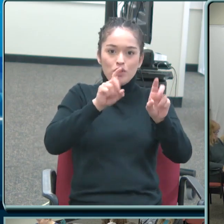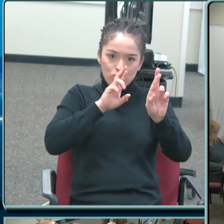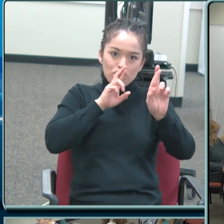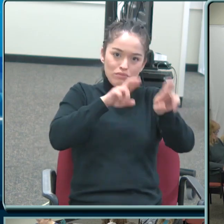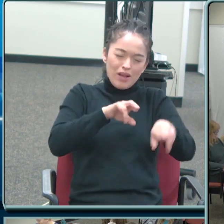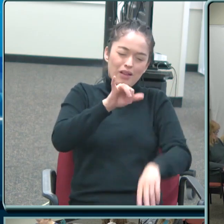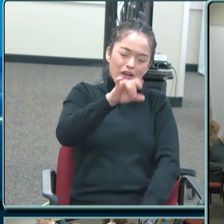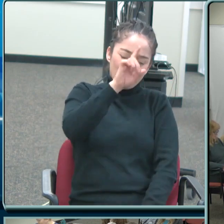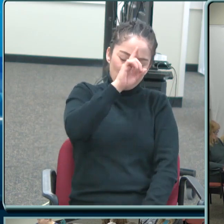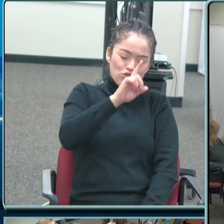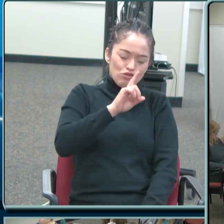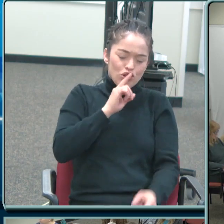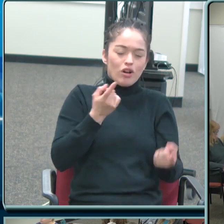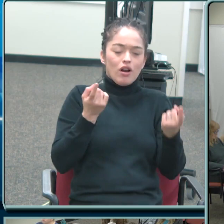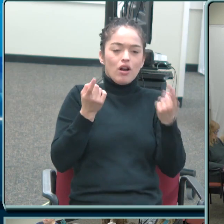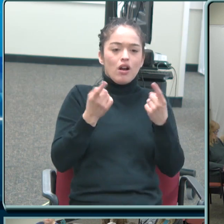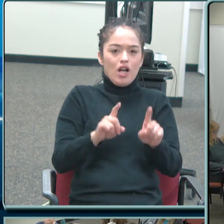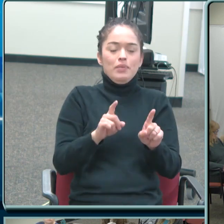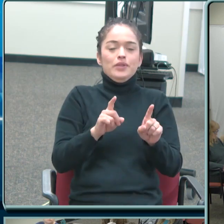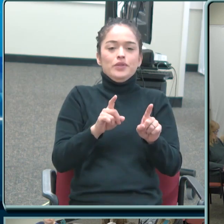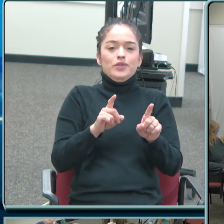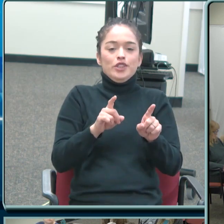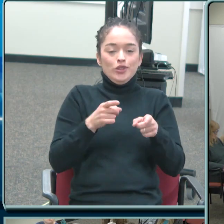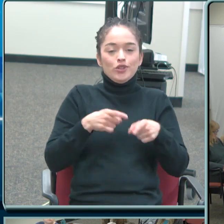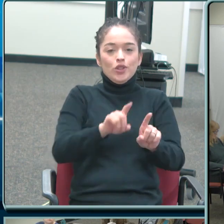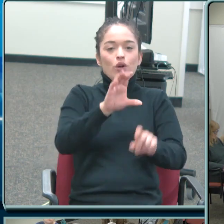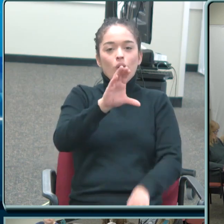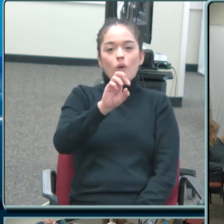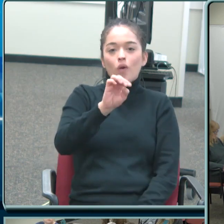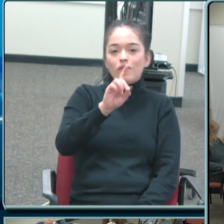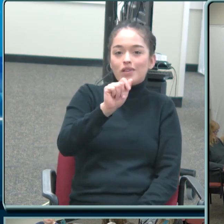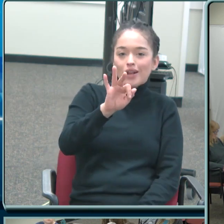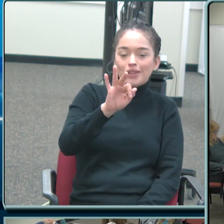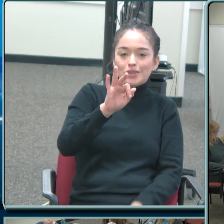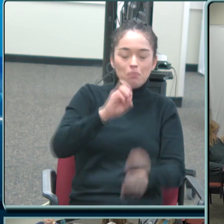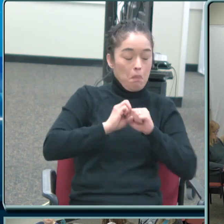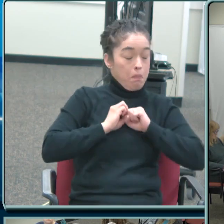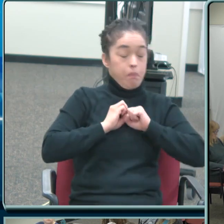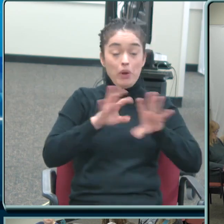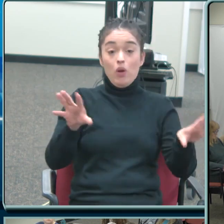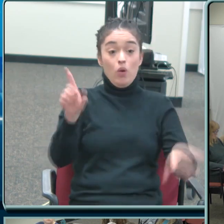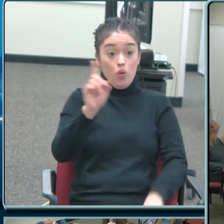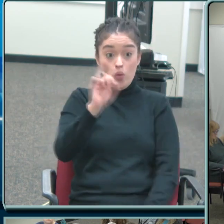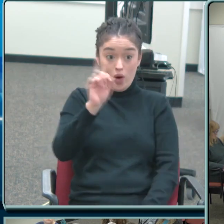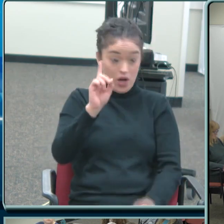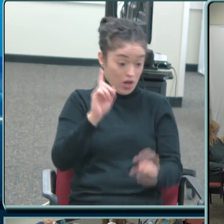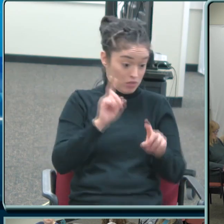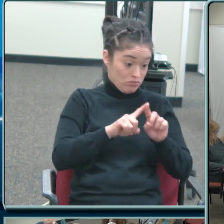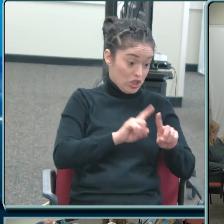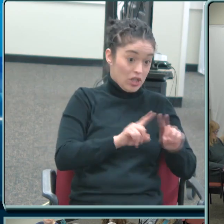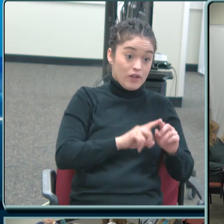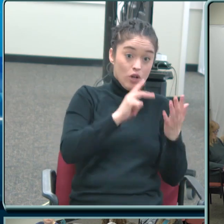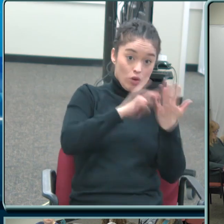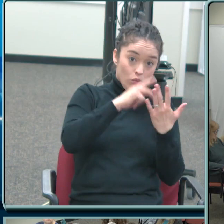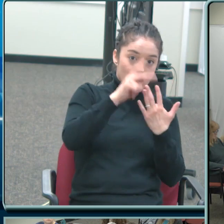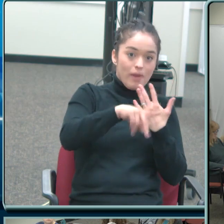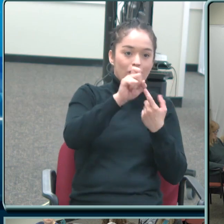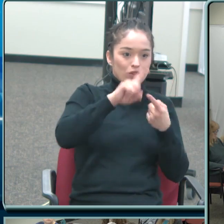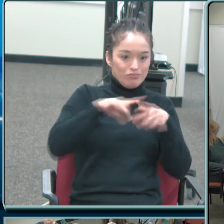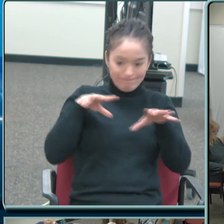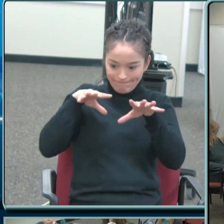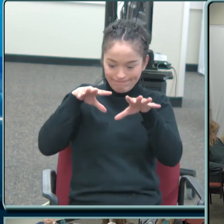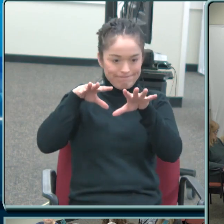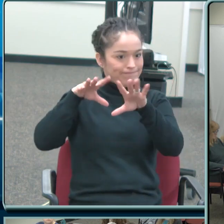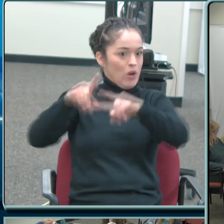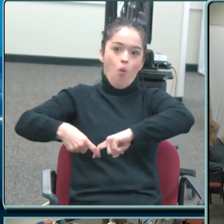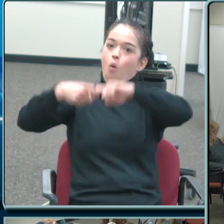that certainly happened in the COVID pandemic, where many of our programs had to cease their